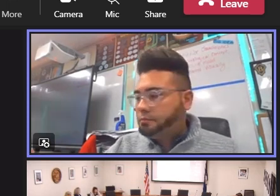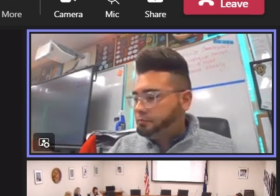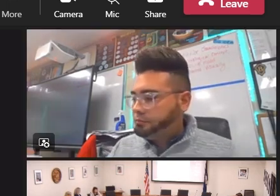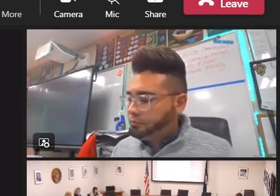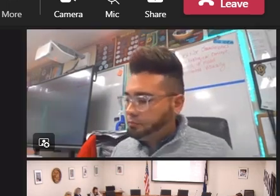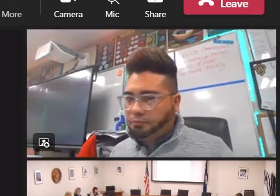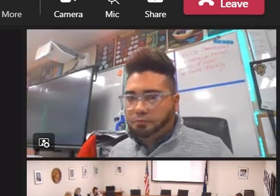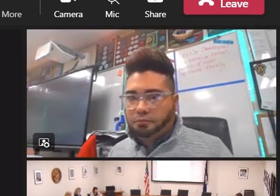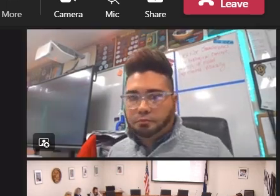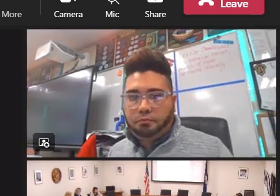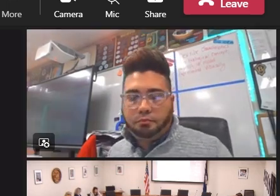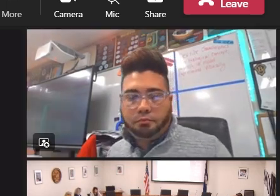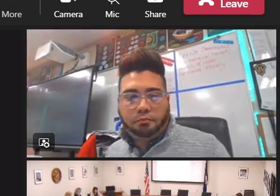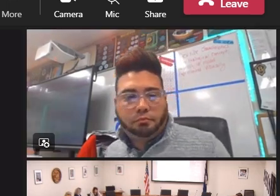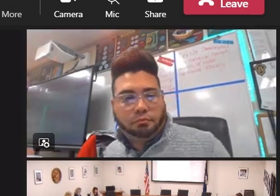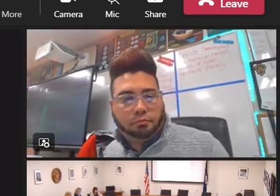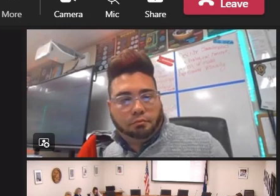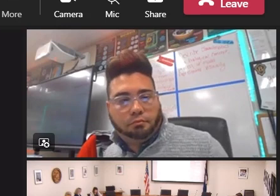those.